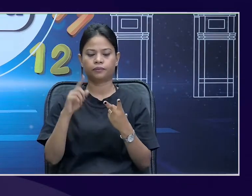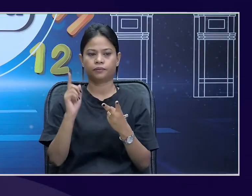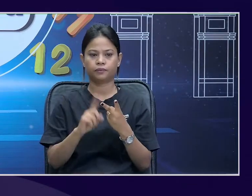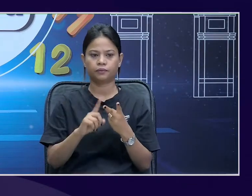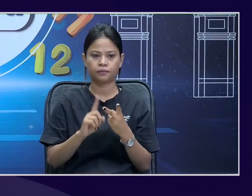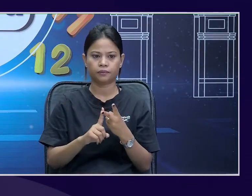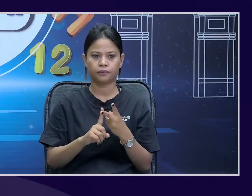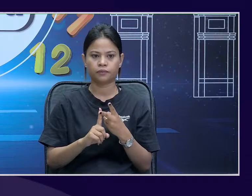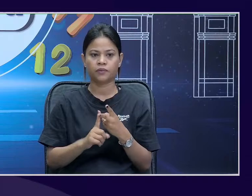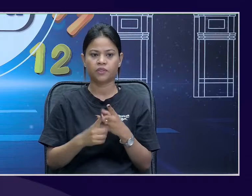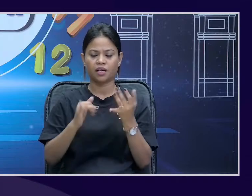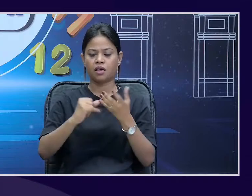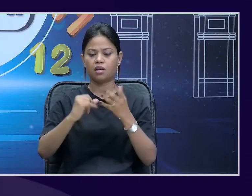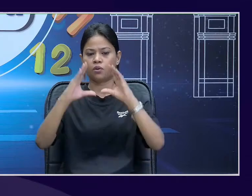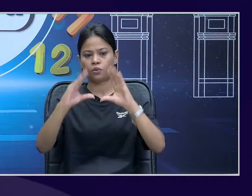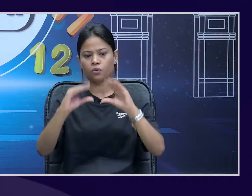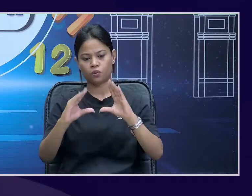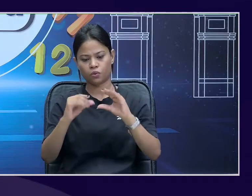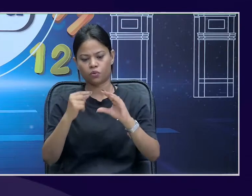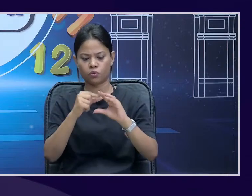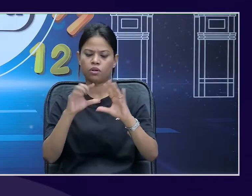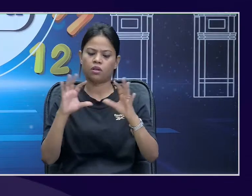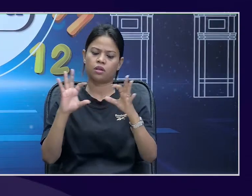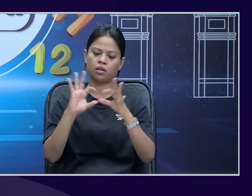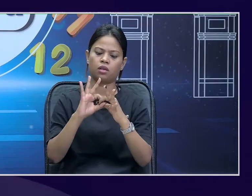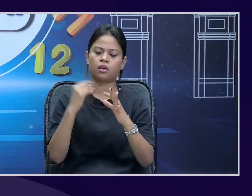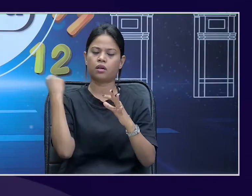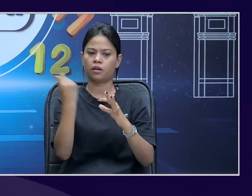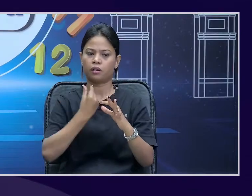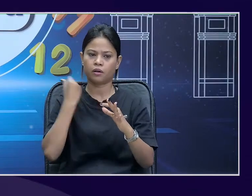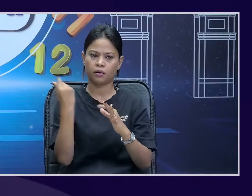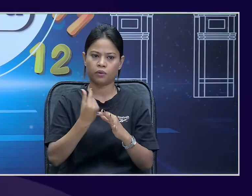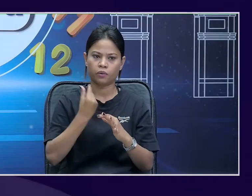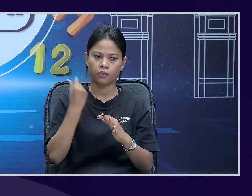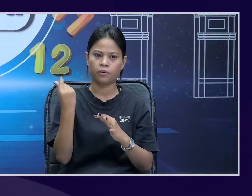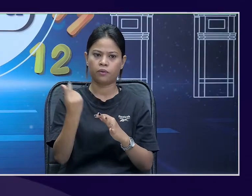a software to help. By now this lesson.